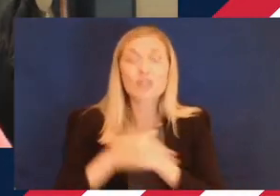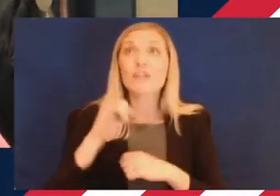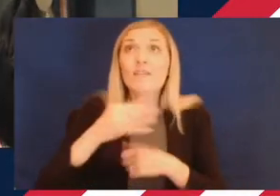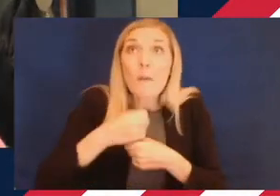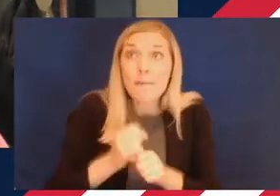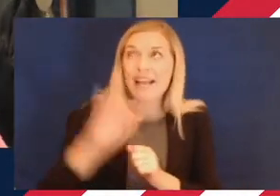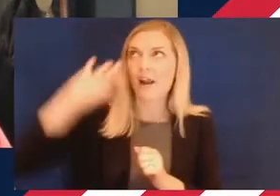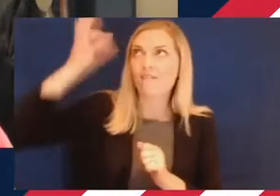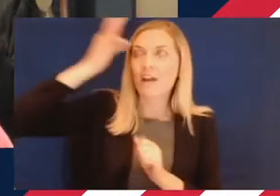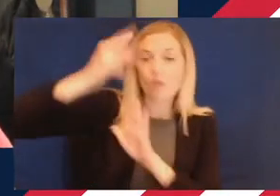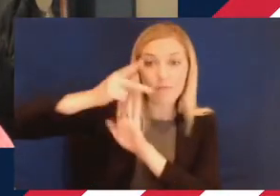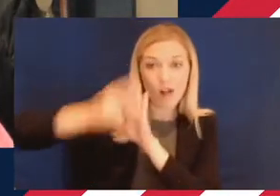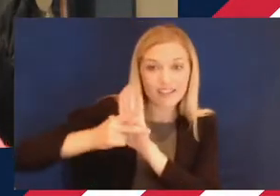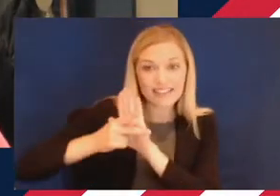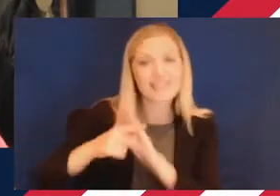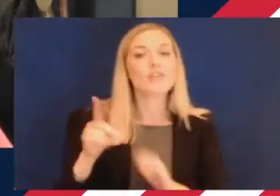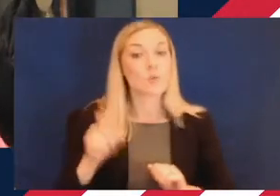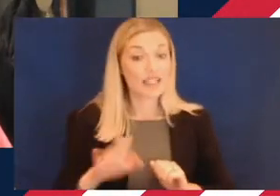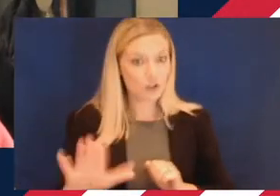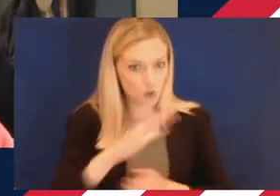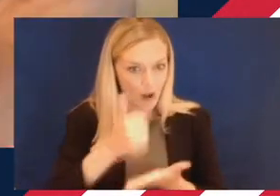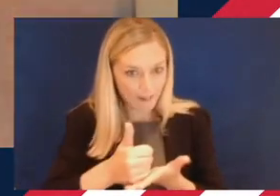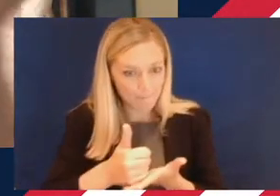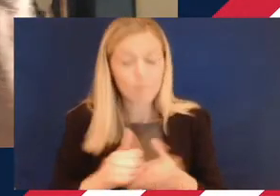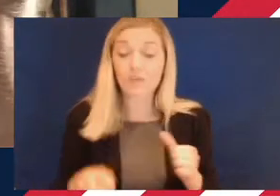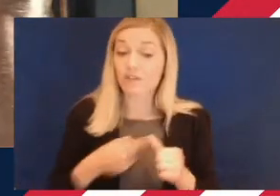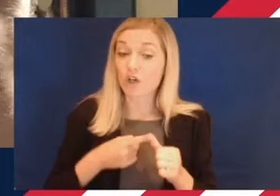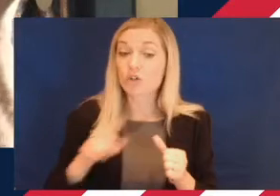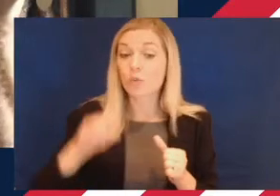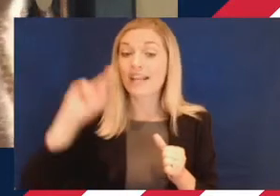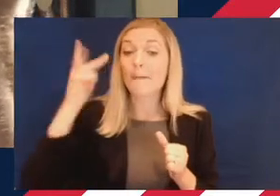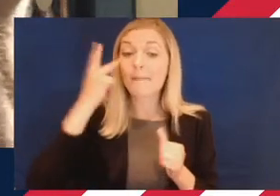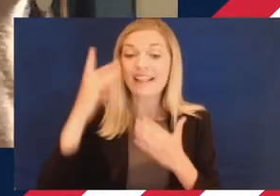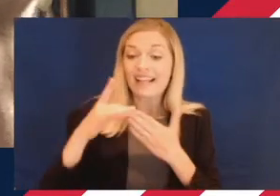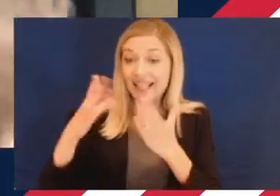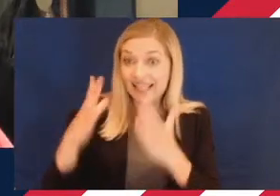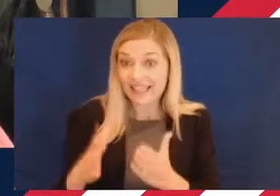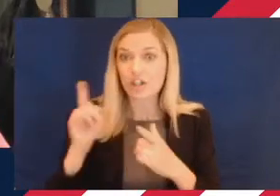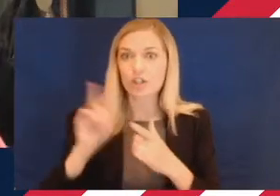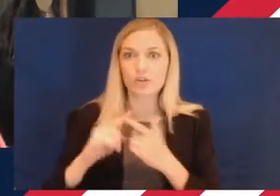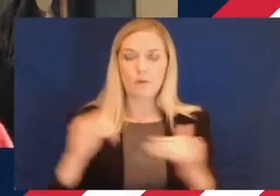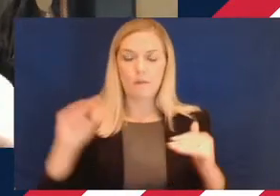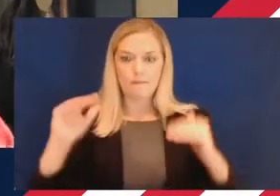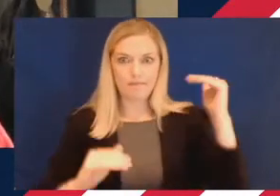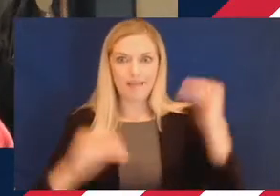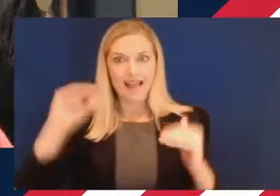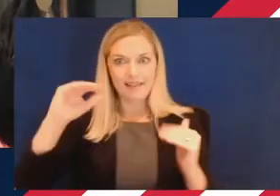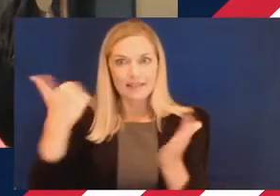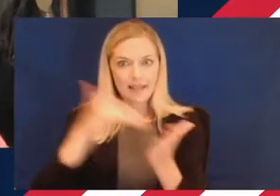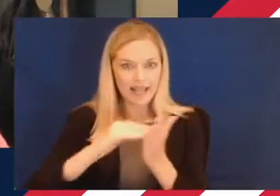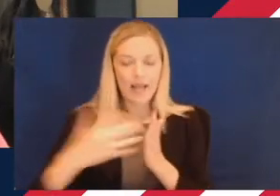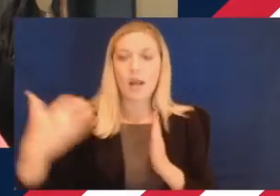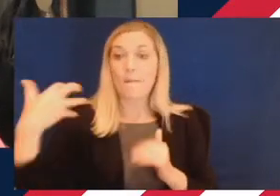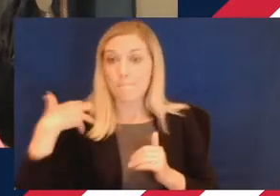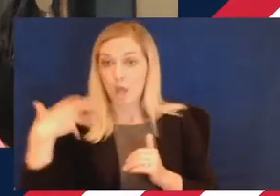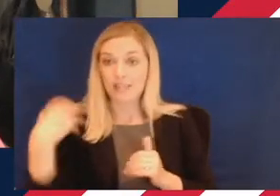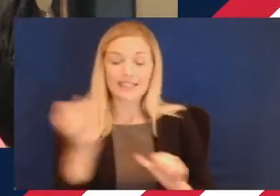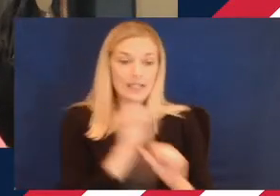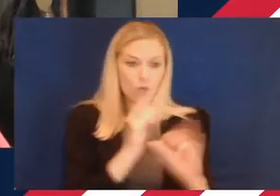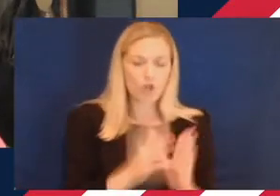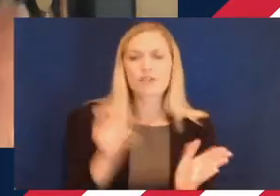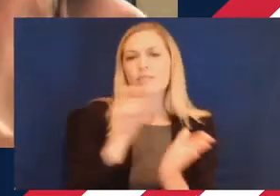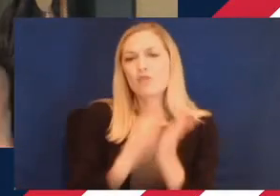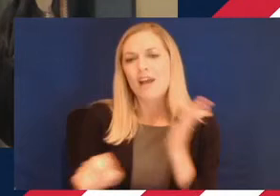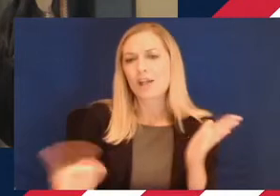your help. First, we need political leaders to balance the bargaining power between bosses and workers by writing a new labor law for the 21st